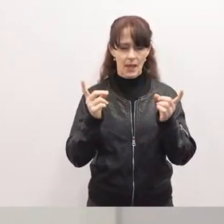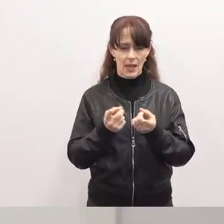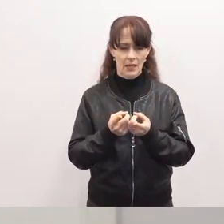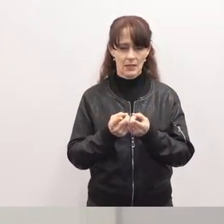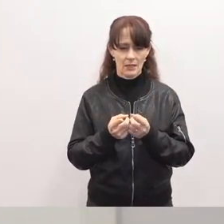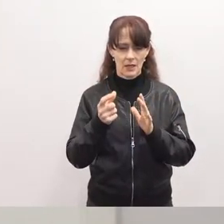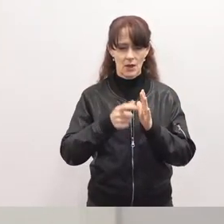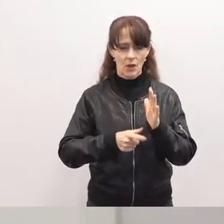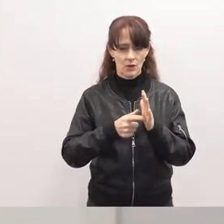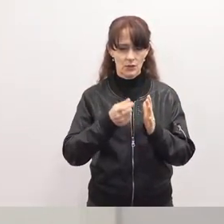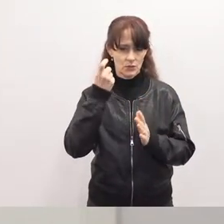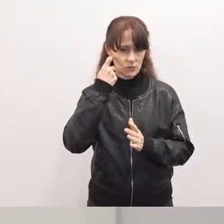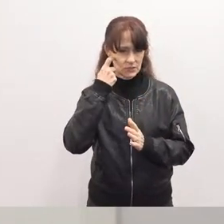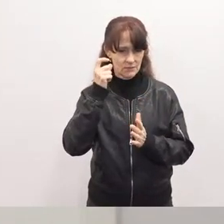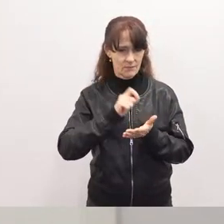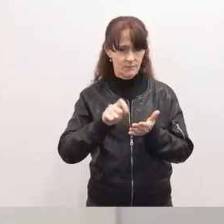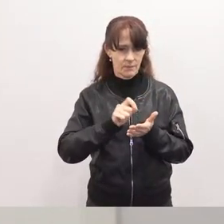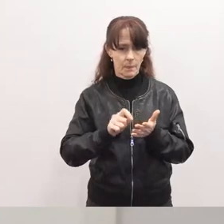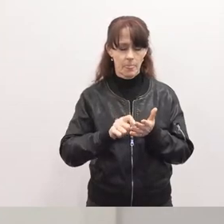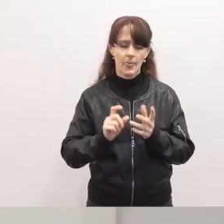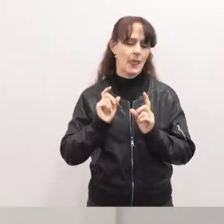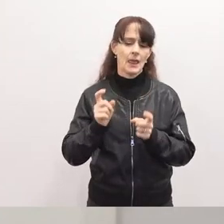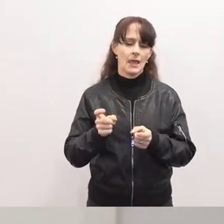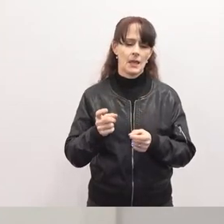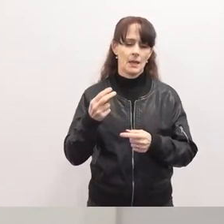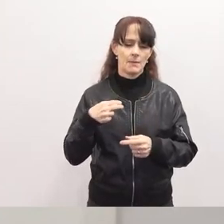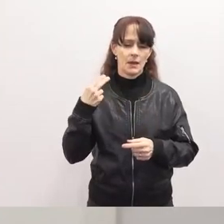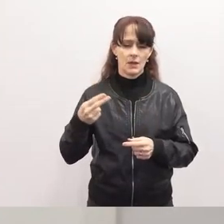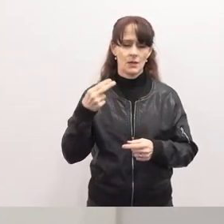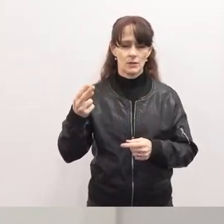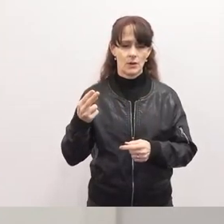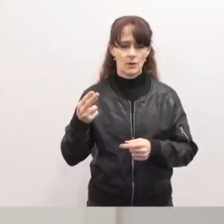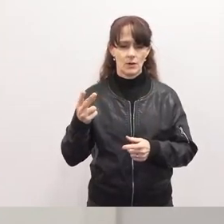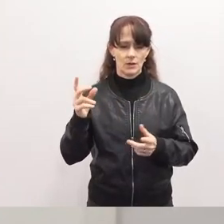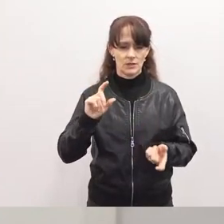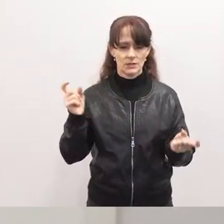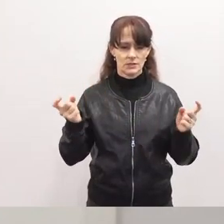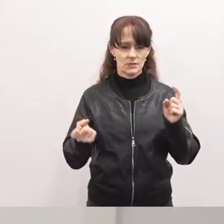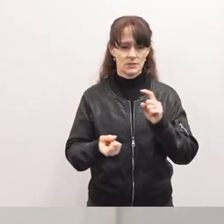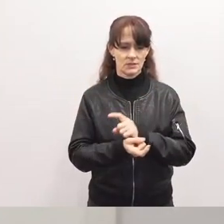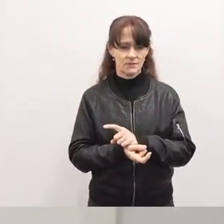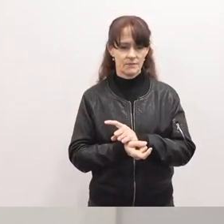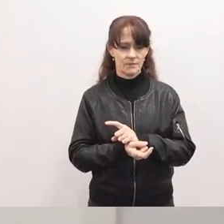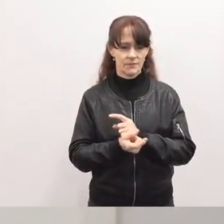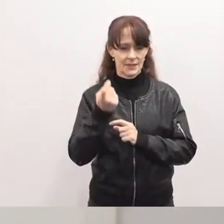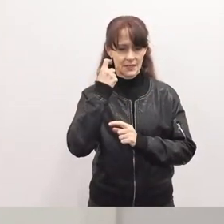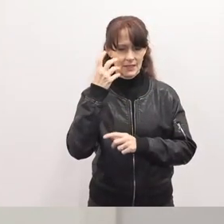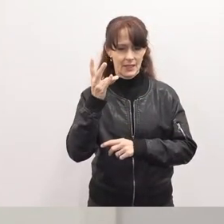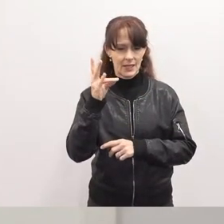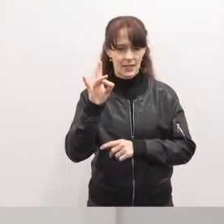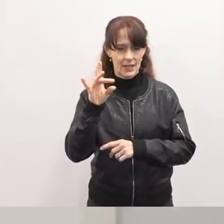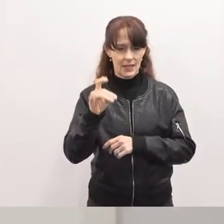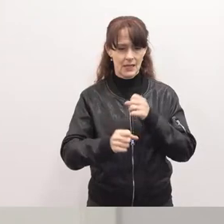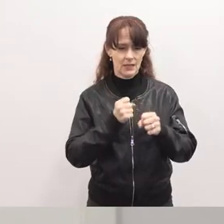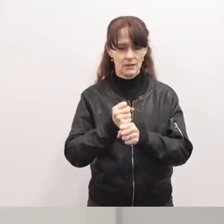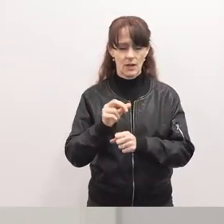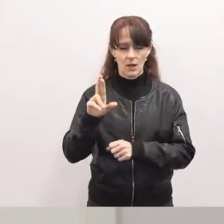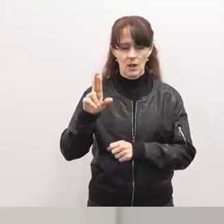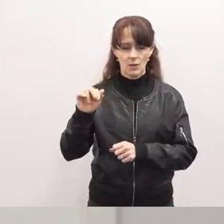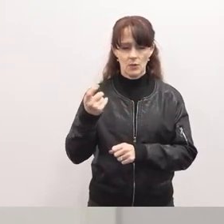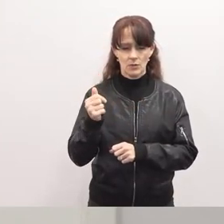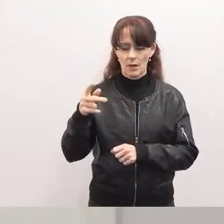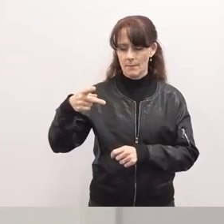an article recently, were credited with making historic strides. So the past 8 years under Director Rudolph